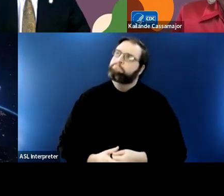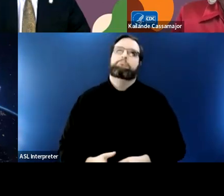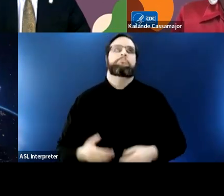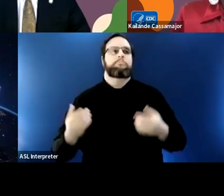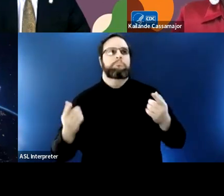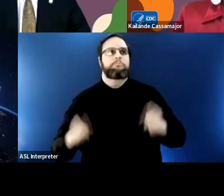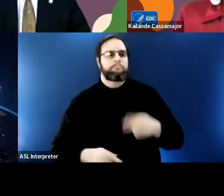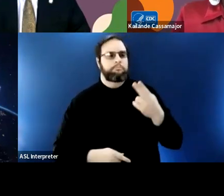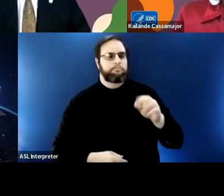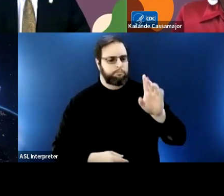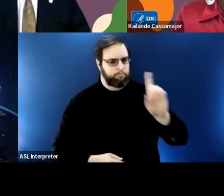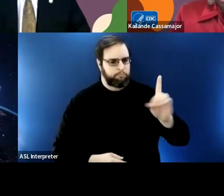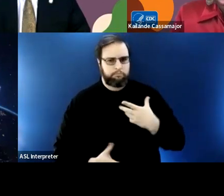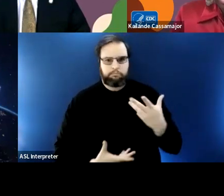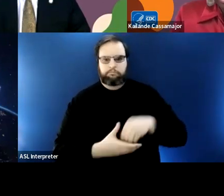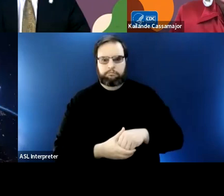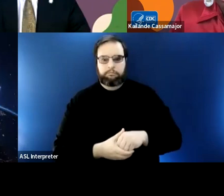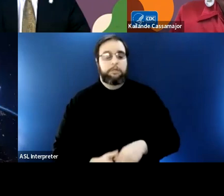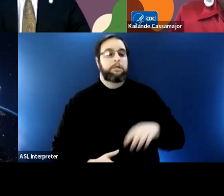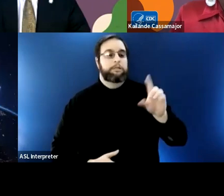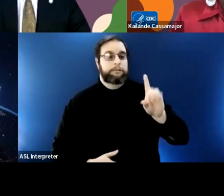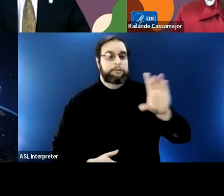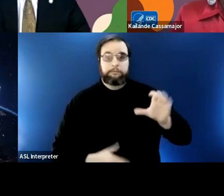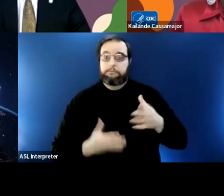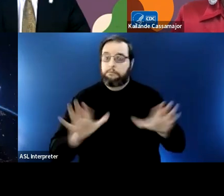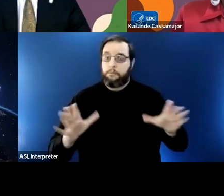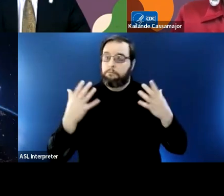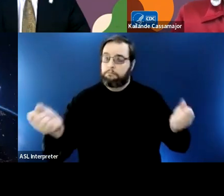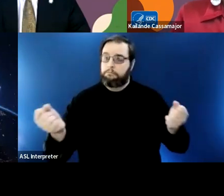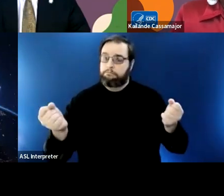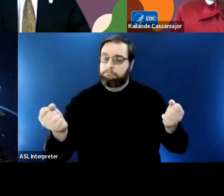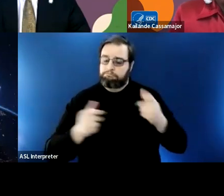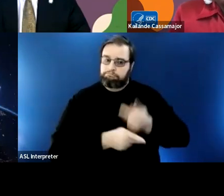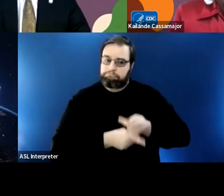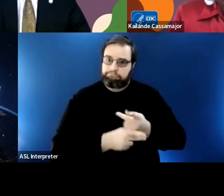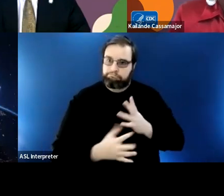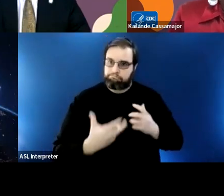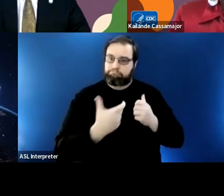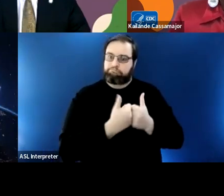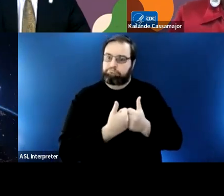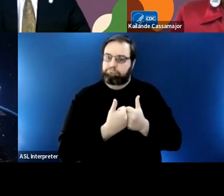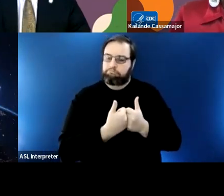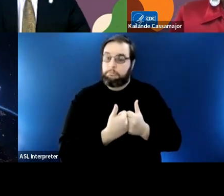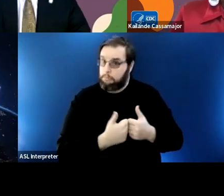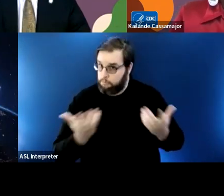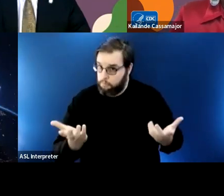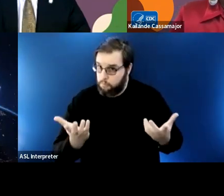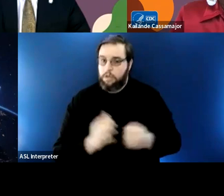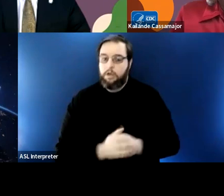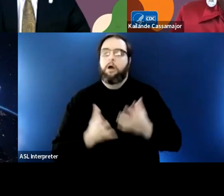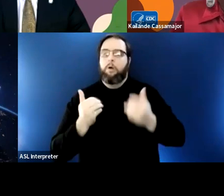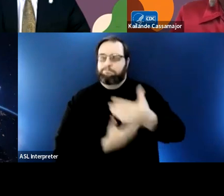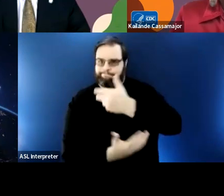was involved in the DC Public Health Case Challenge. Mm-hmm. And that challenge aims to promote like interdisciplinary